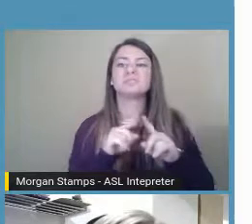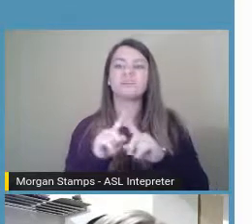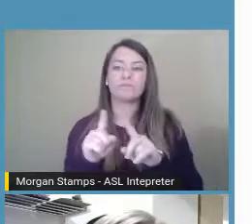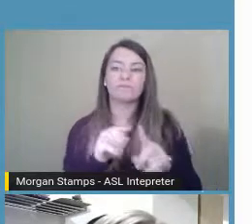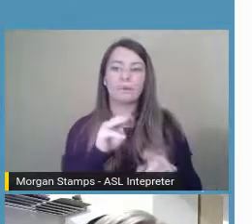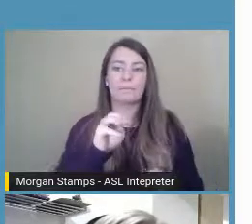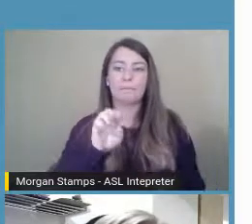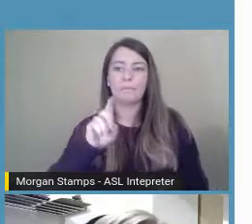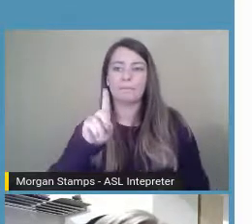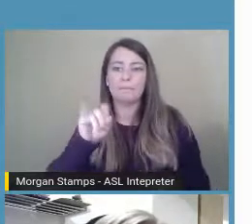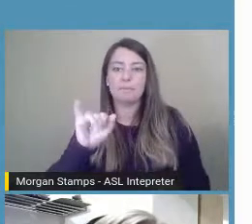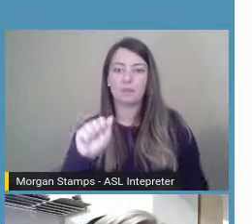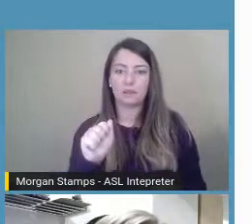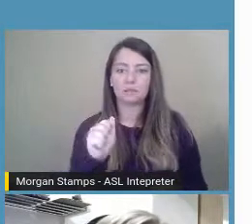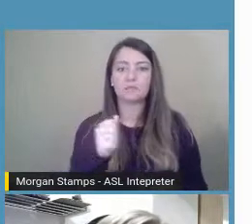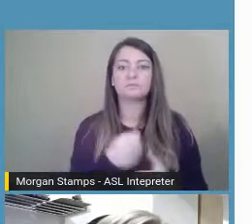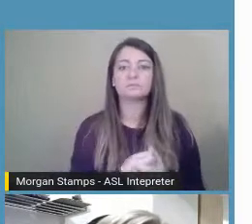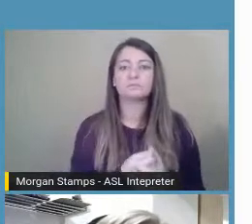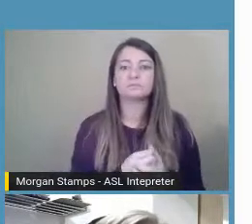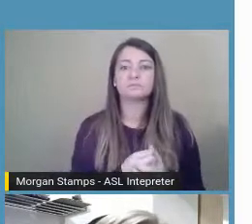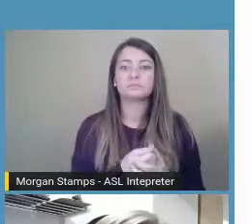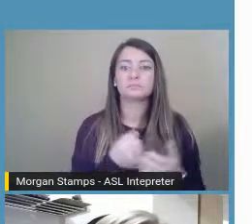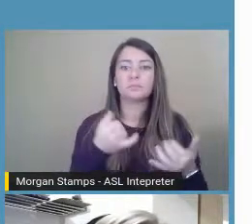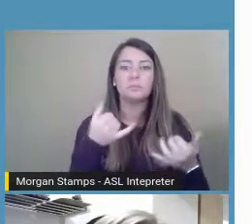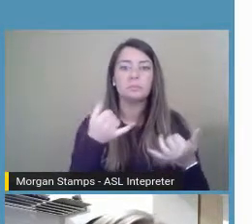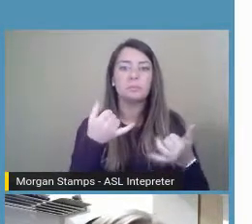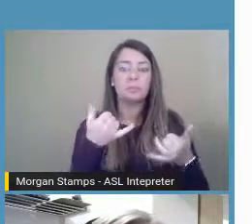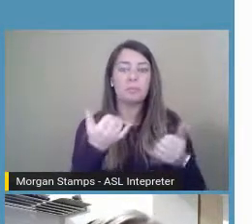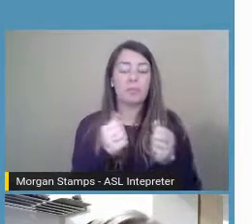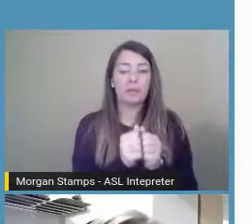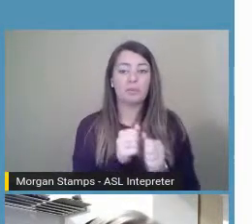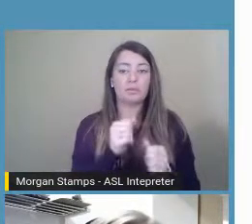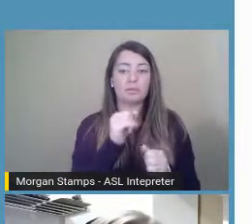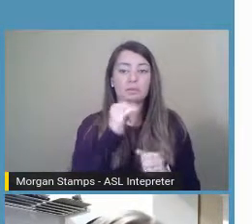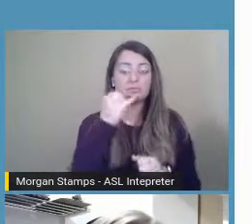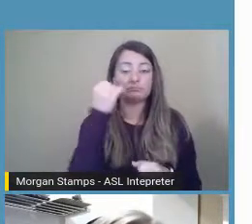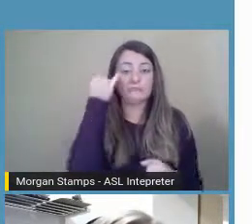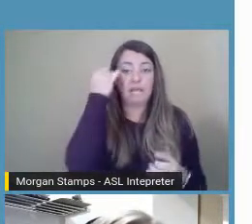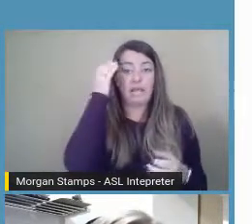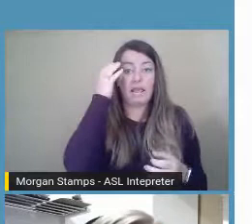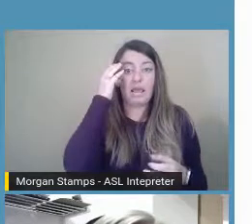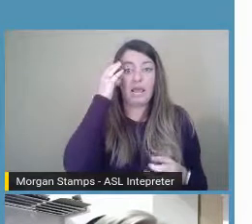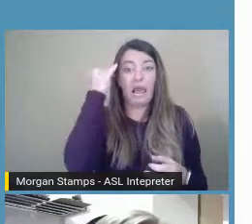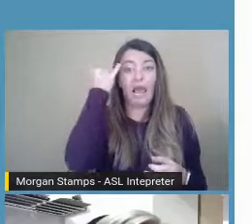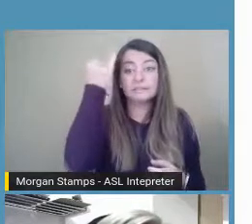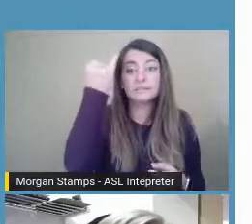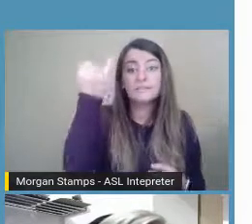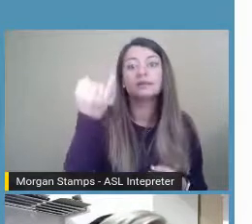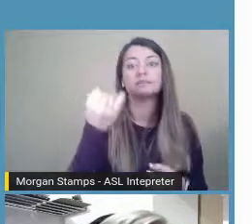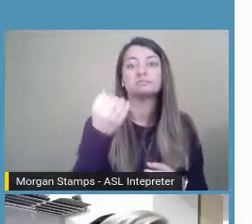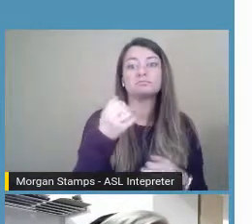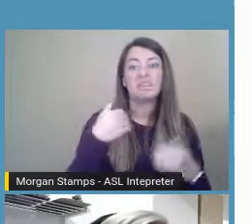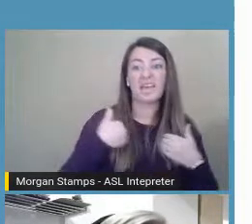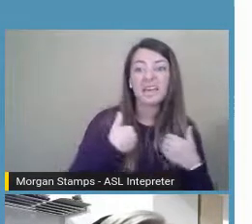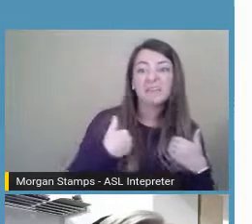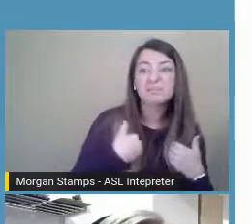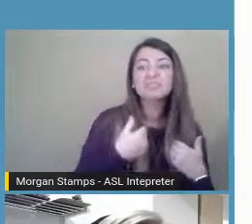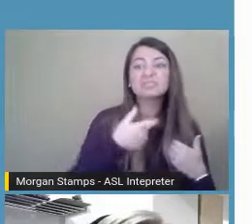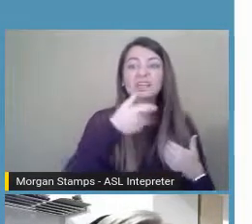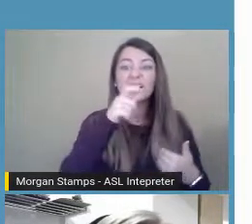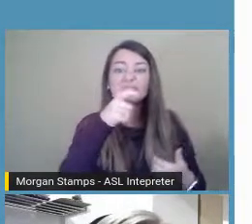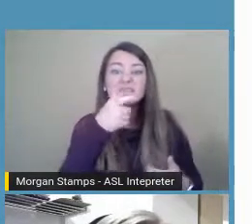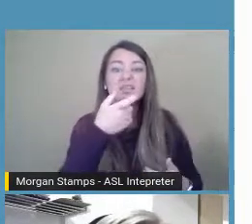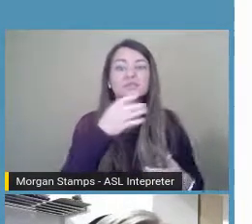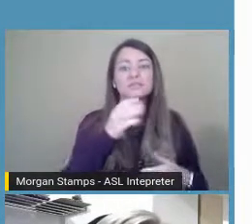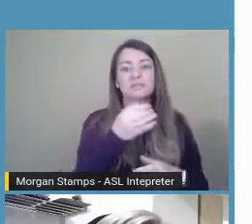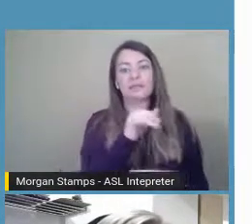her studio as participants watched and colored. At the end of the program, everyone turned on their cameras and shared their coloring